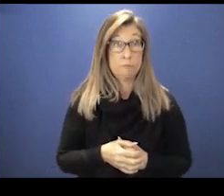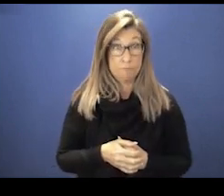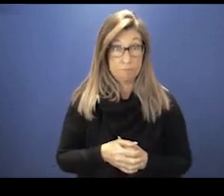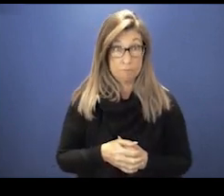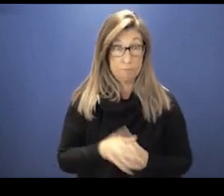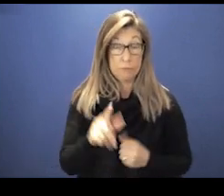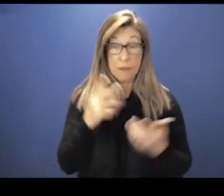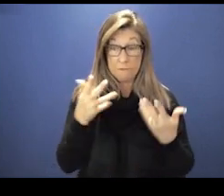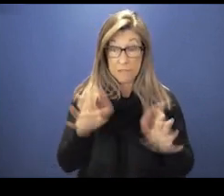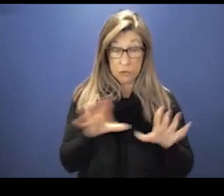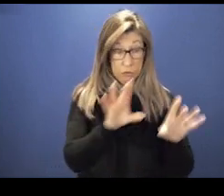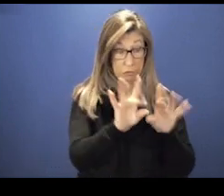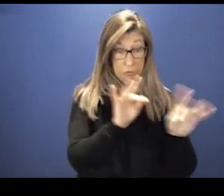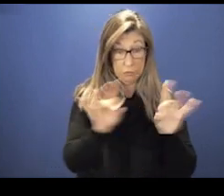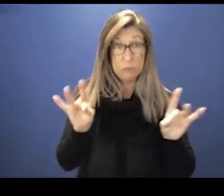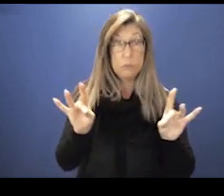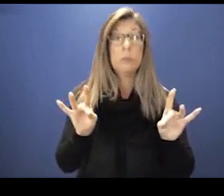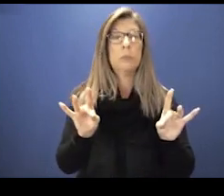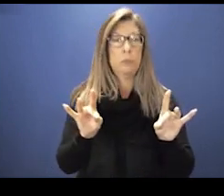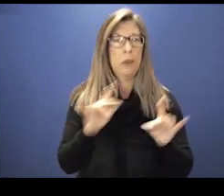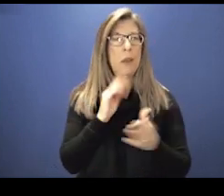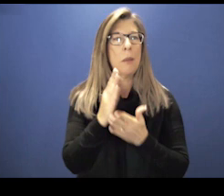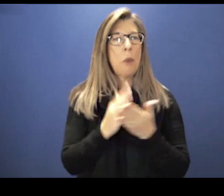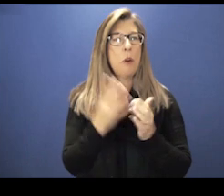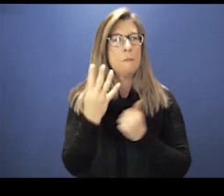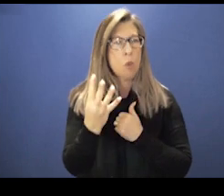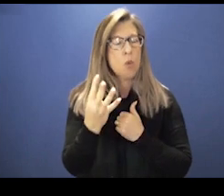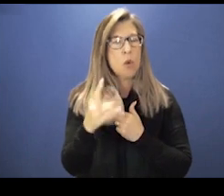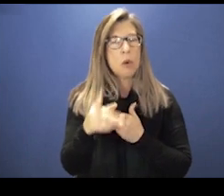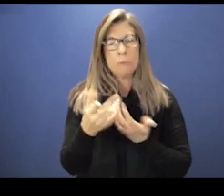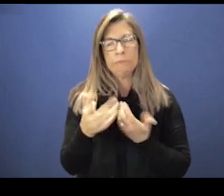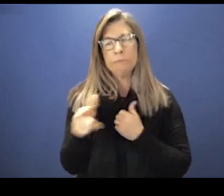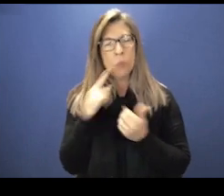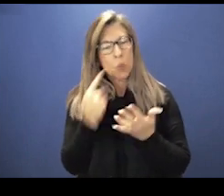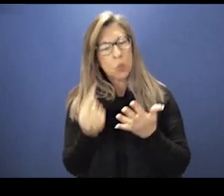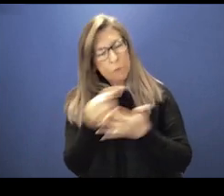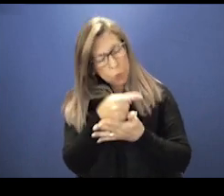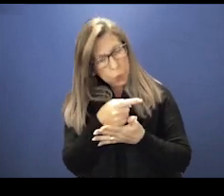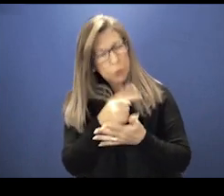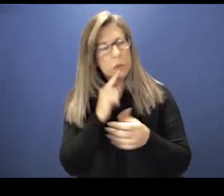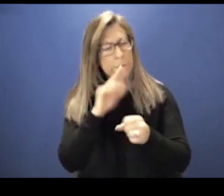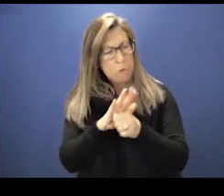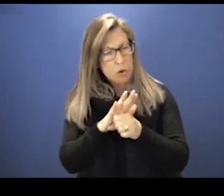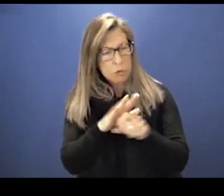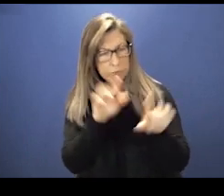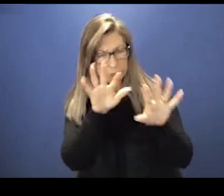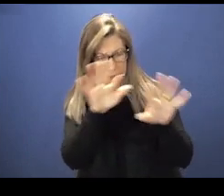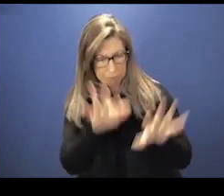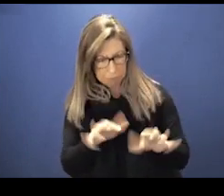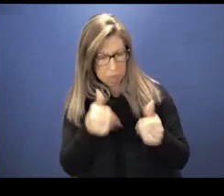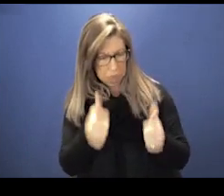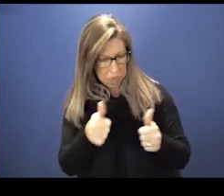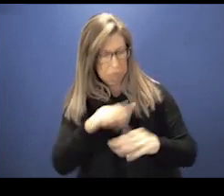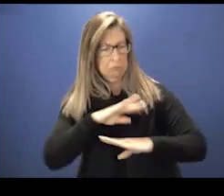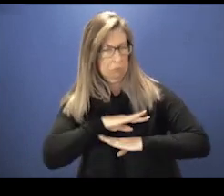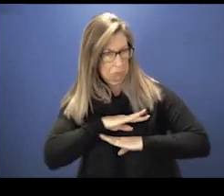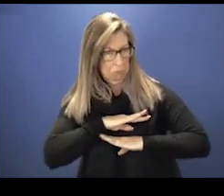Once you've completed all selected categories, Step 4 will ask you to review and confirm the details you